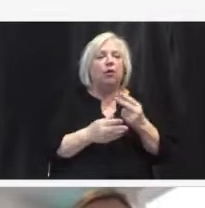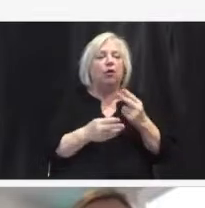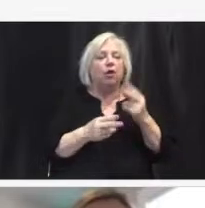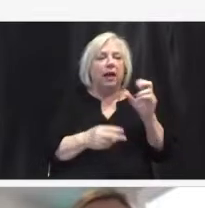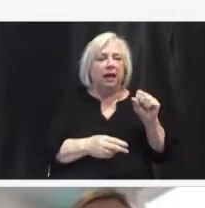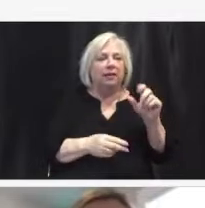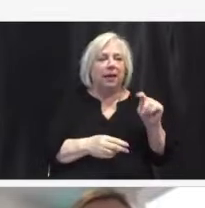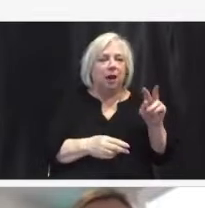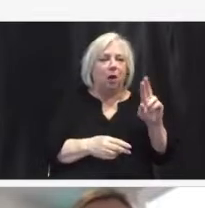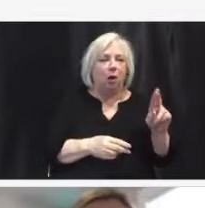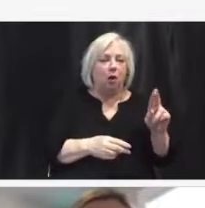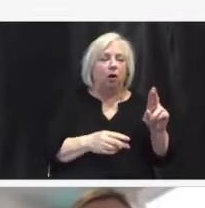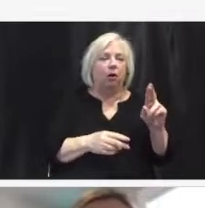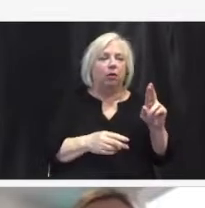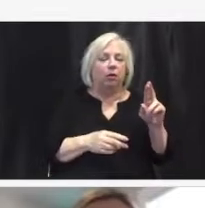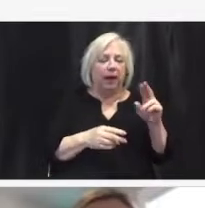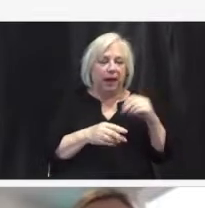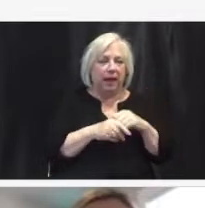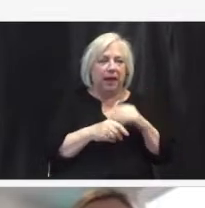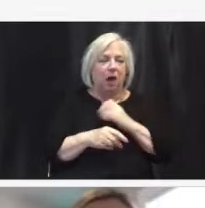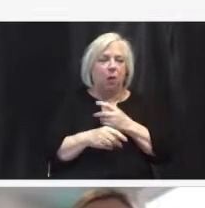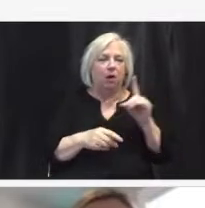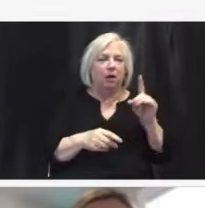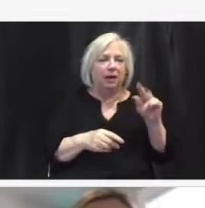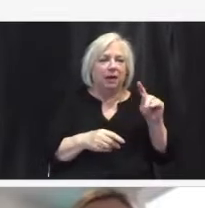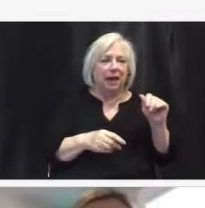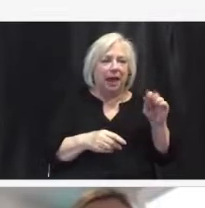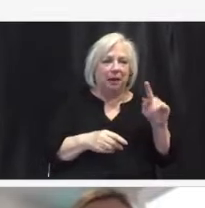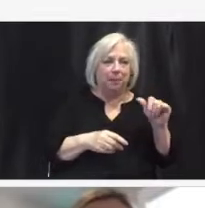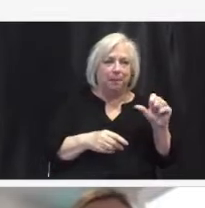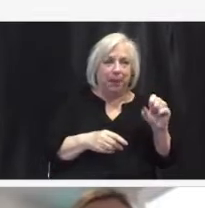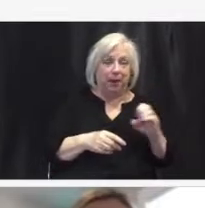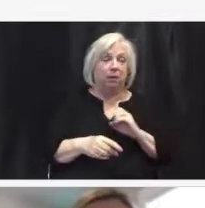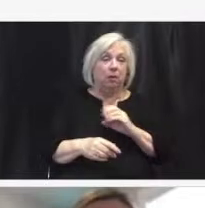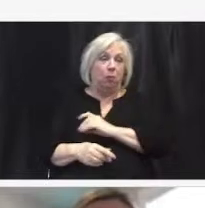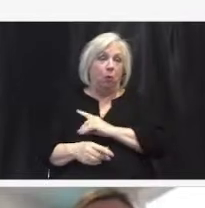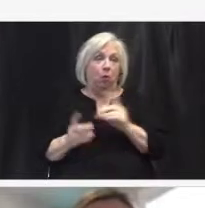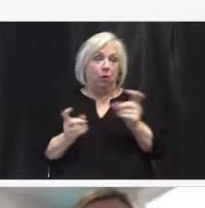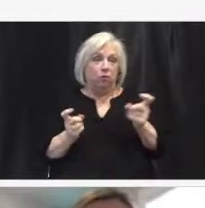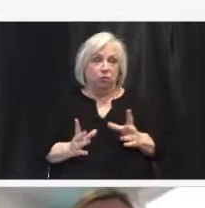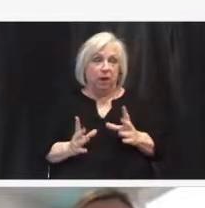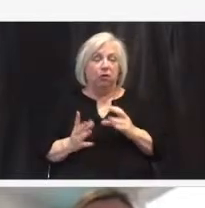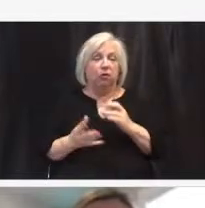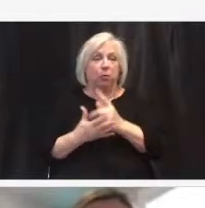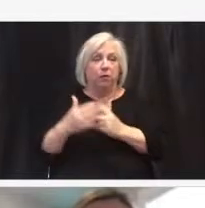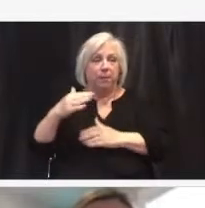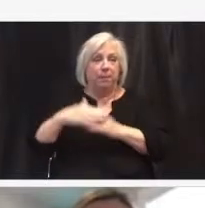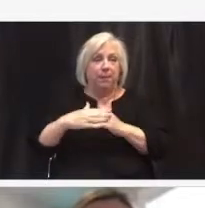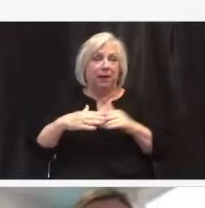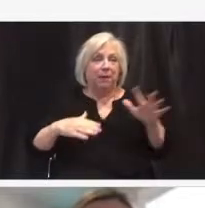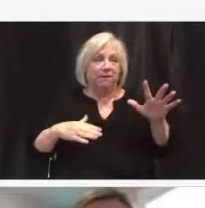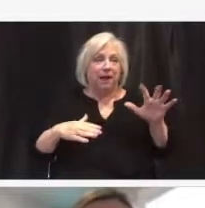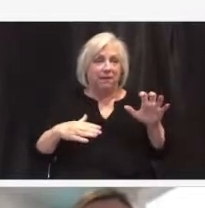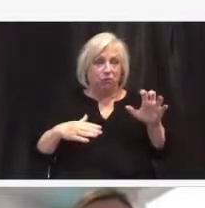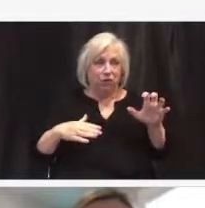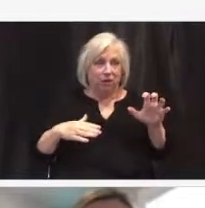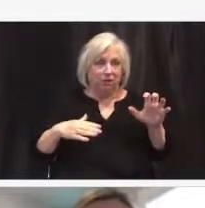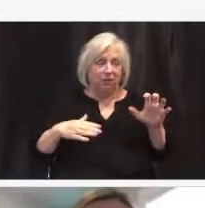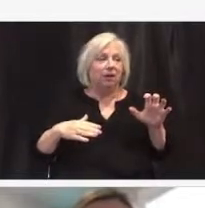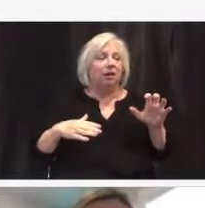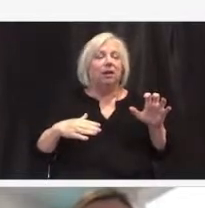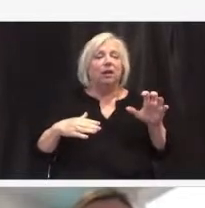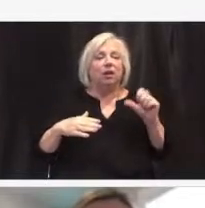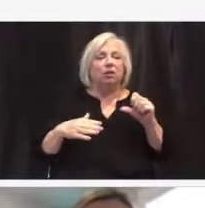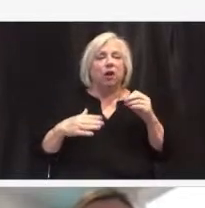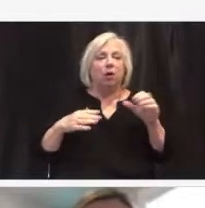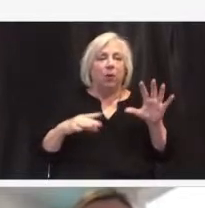database. As you know, the Board of Directors approved a maximum of 500 that could be approved in the city of Little Rock.